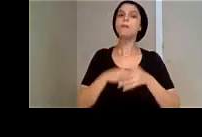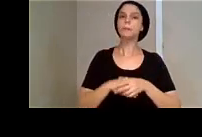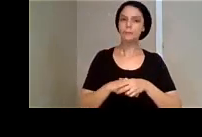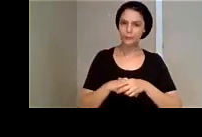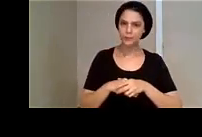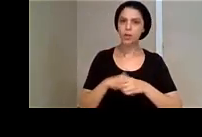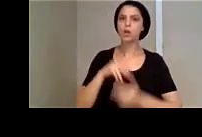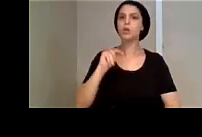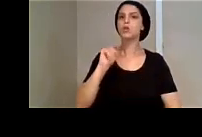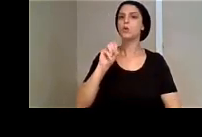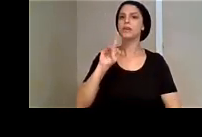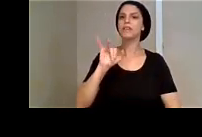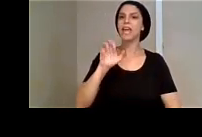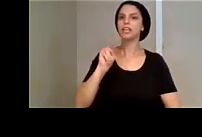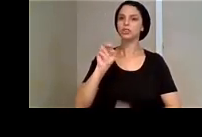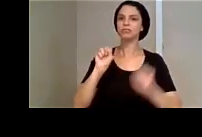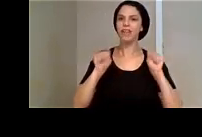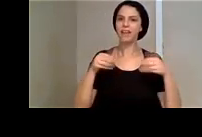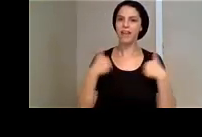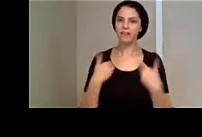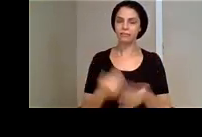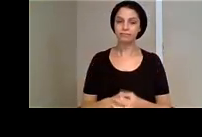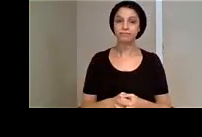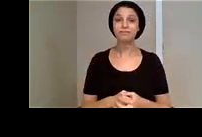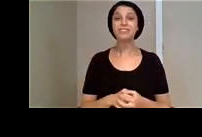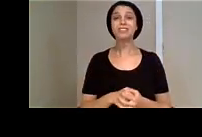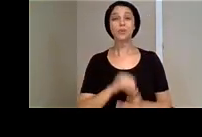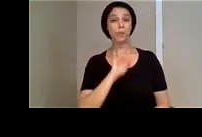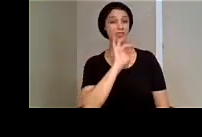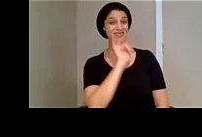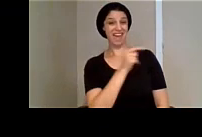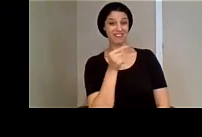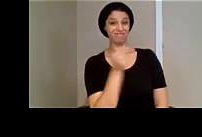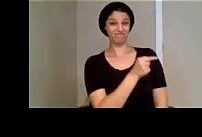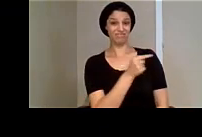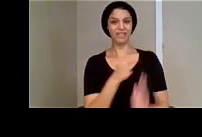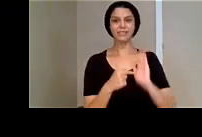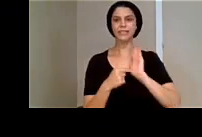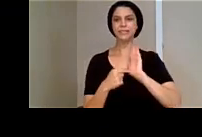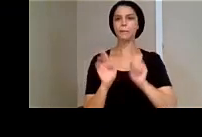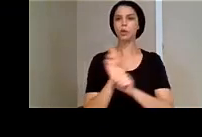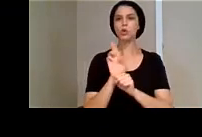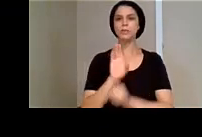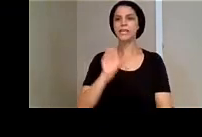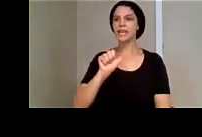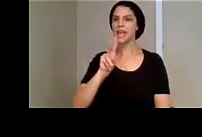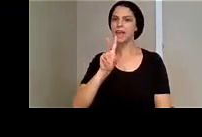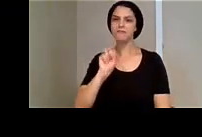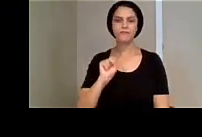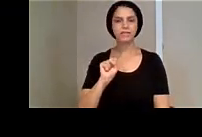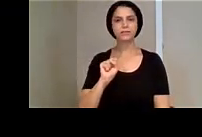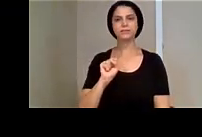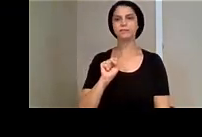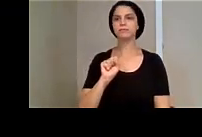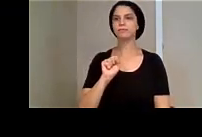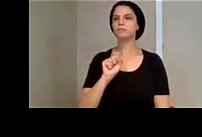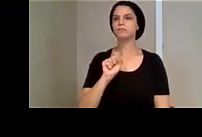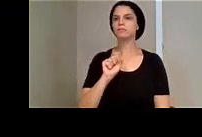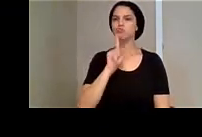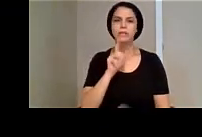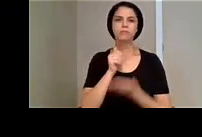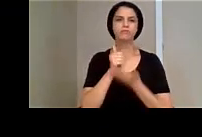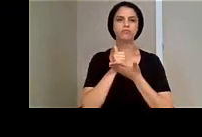into. So that's an example of using the Canvas student app to be really supportive and